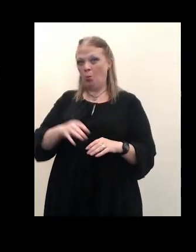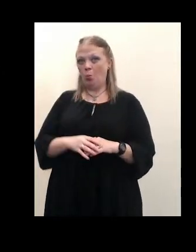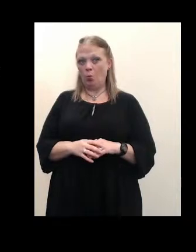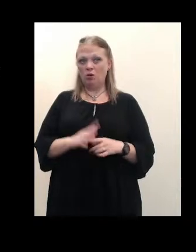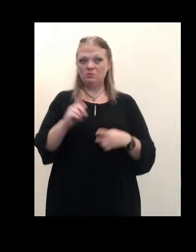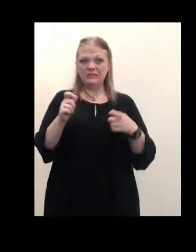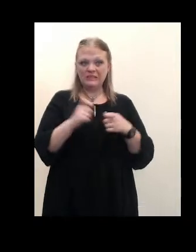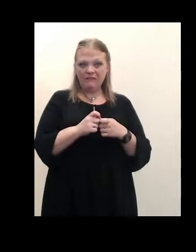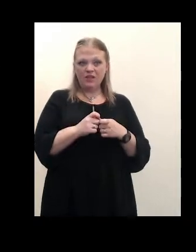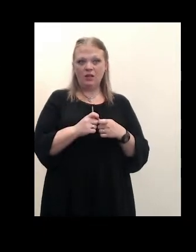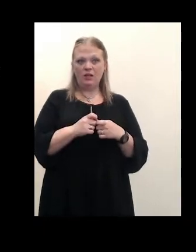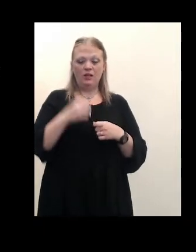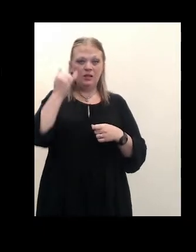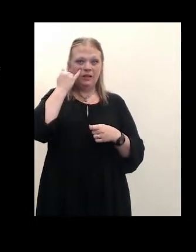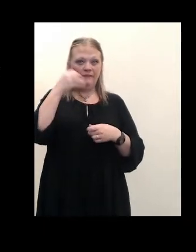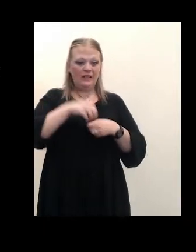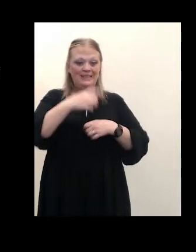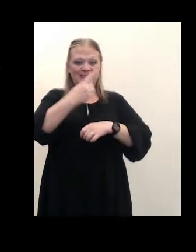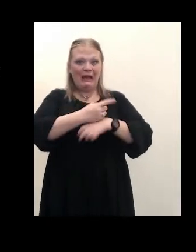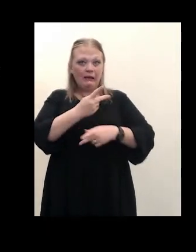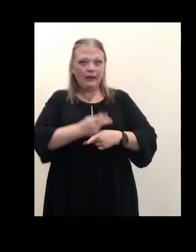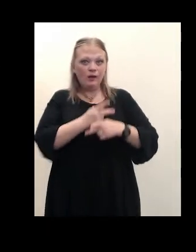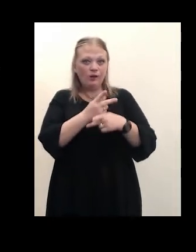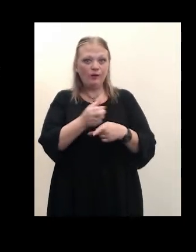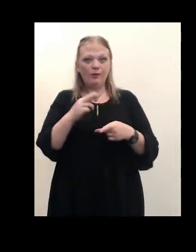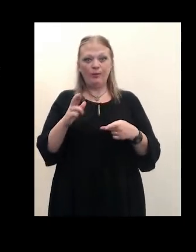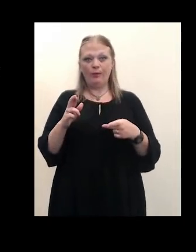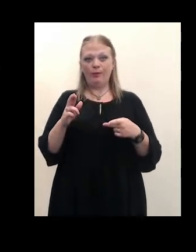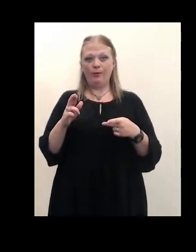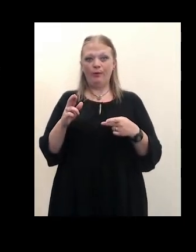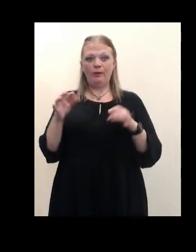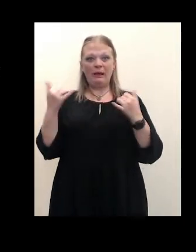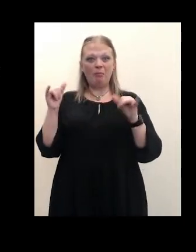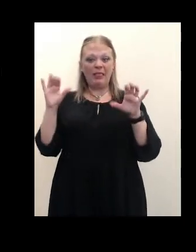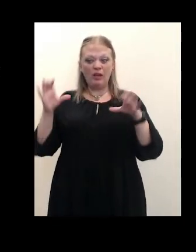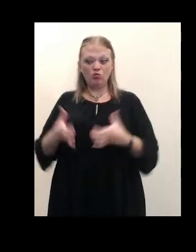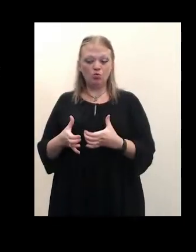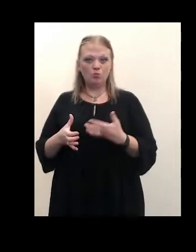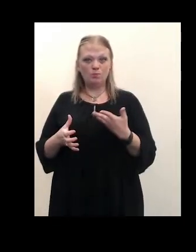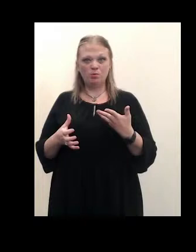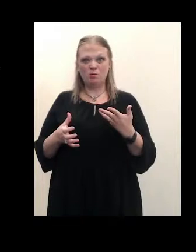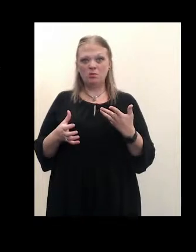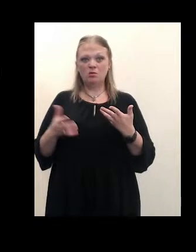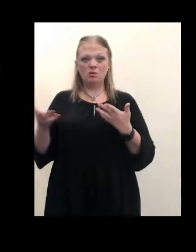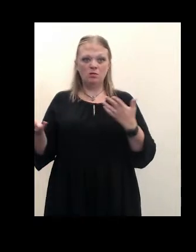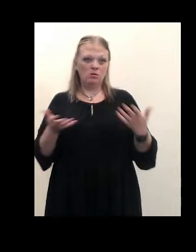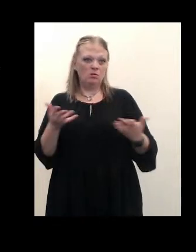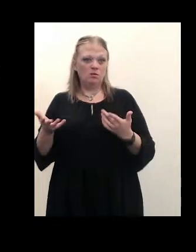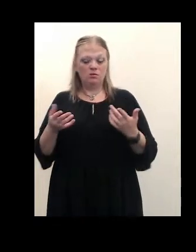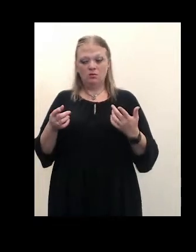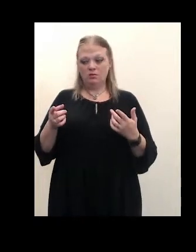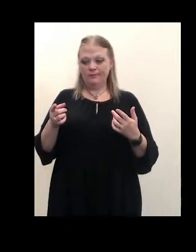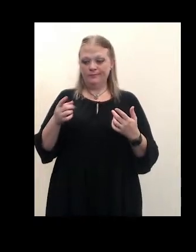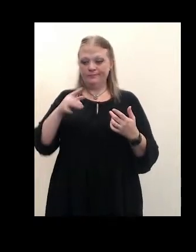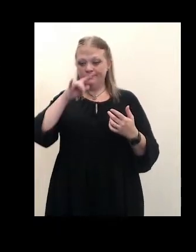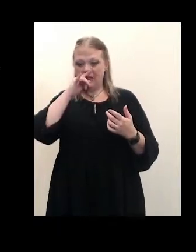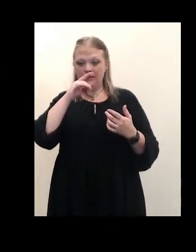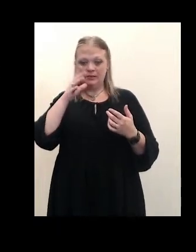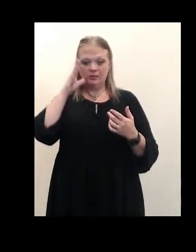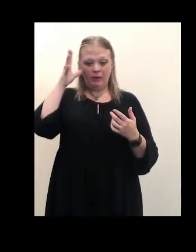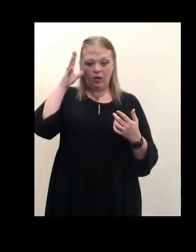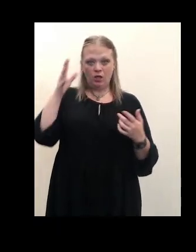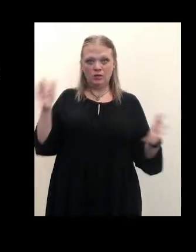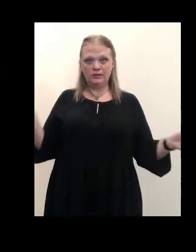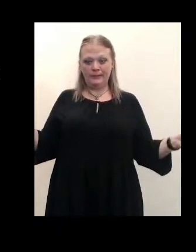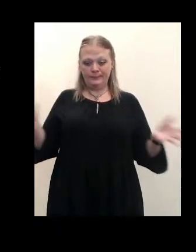in daycare centers or informal, play groups, like, places where kids and parents, congregate for